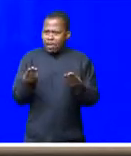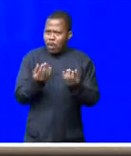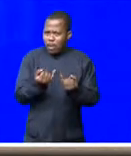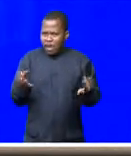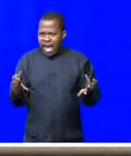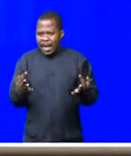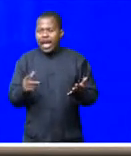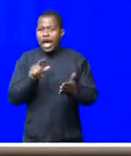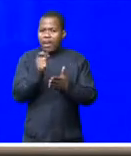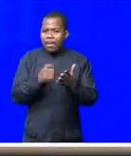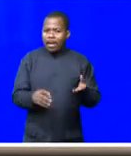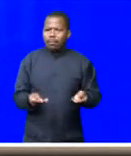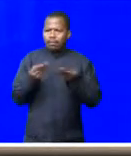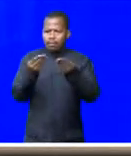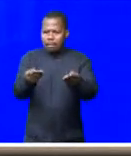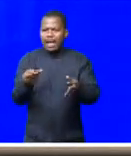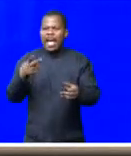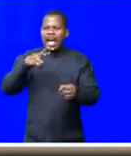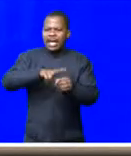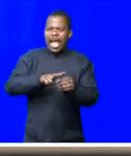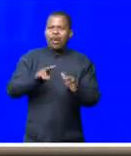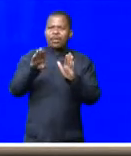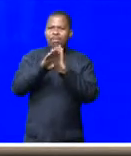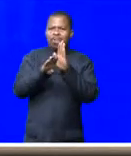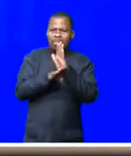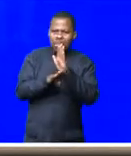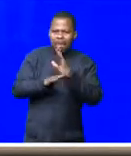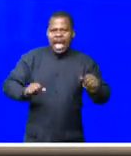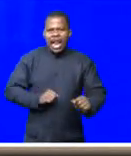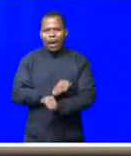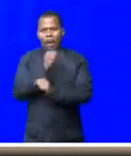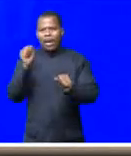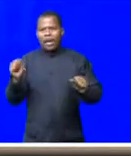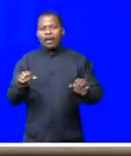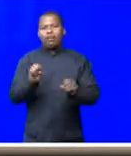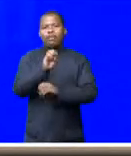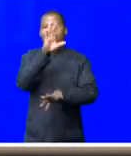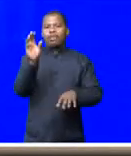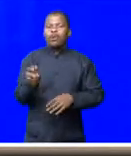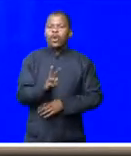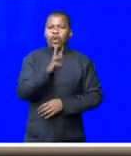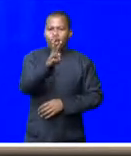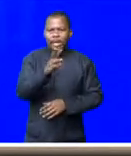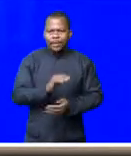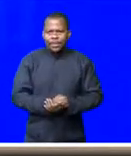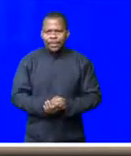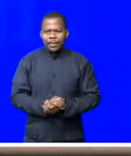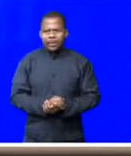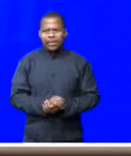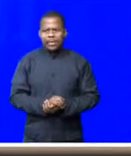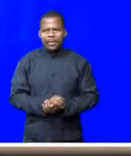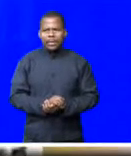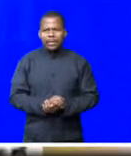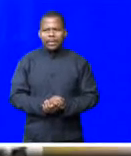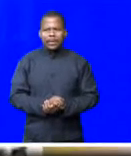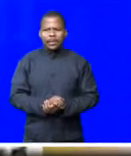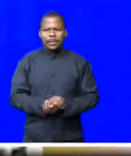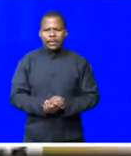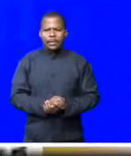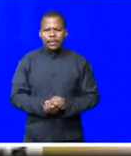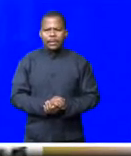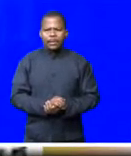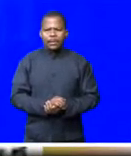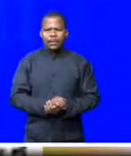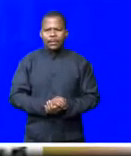Sitaqhubeka sathi sesibe sesaqhubeka ukuthi bobani labagcine baphumelele nabo sibafisele ekusebenza lokuhle nokuvusa emabhizinisi abo.